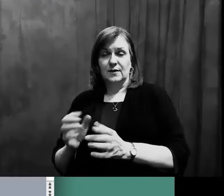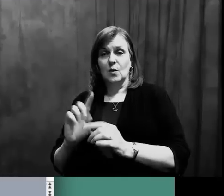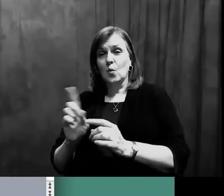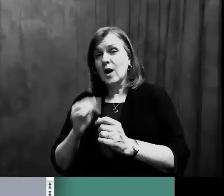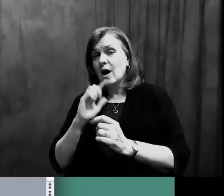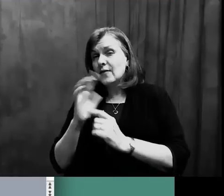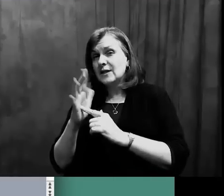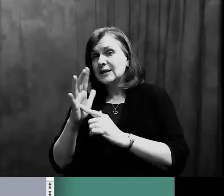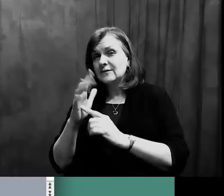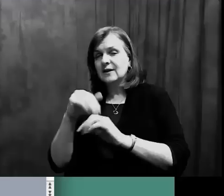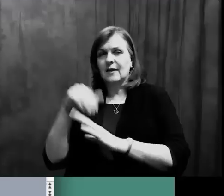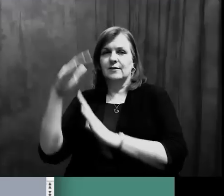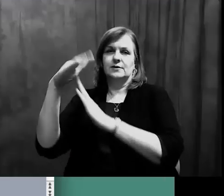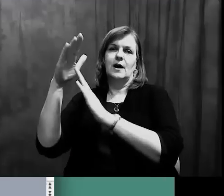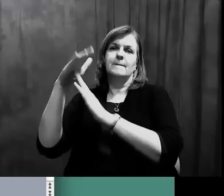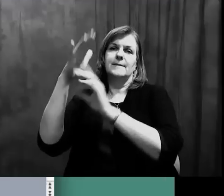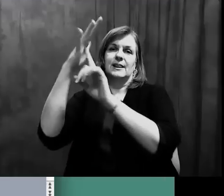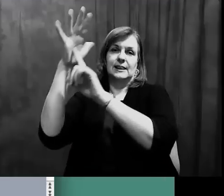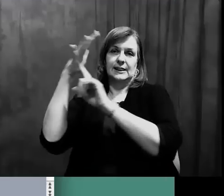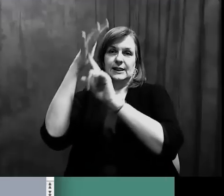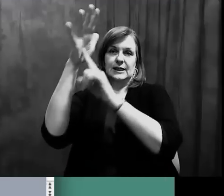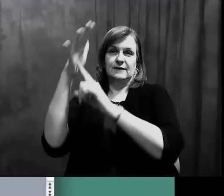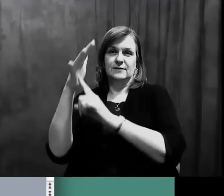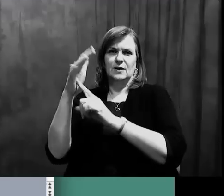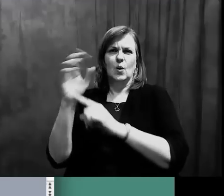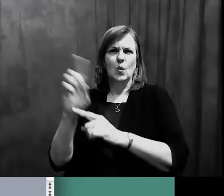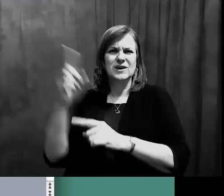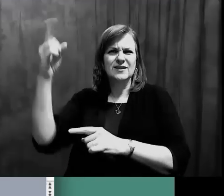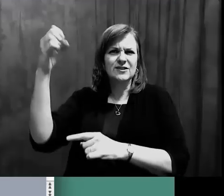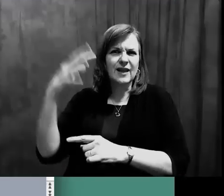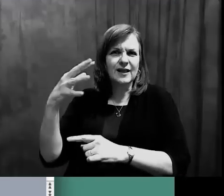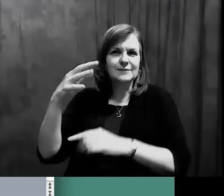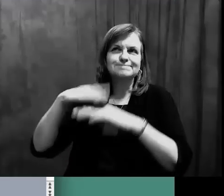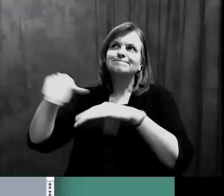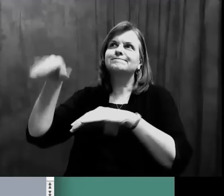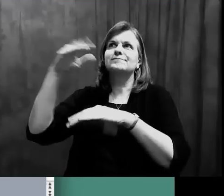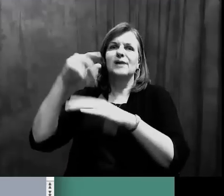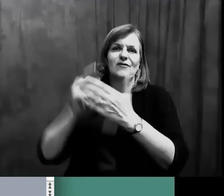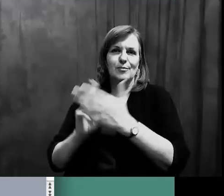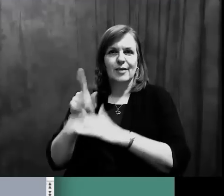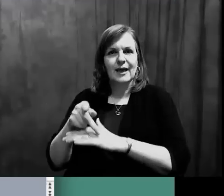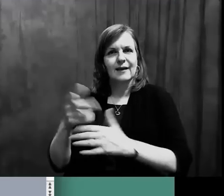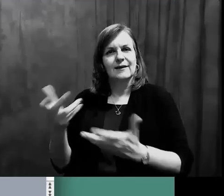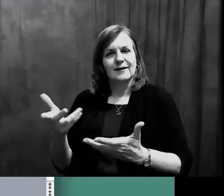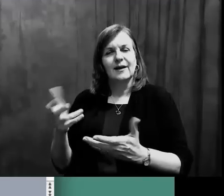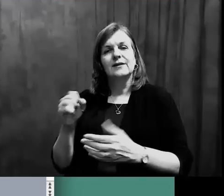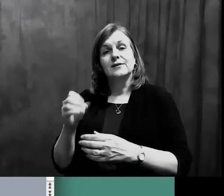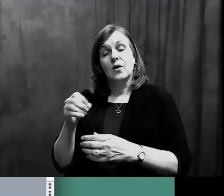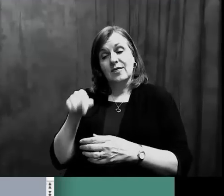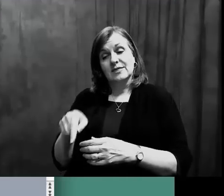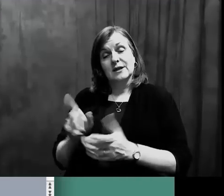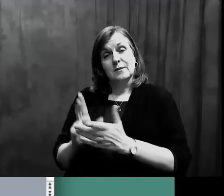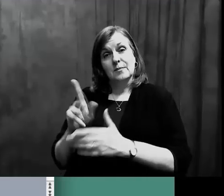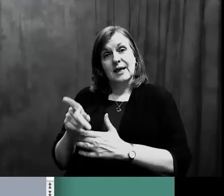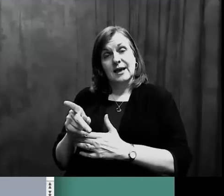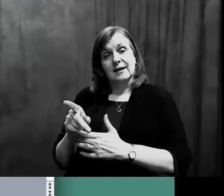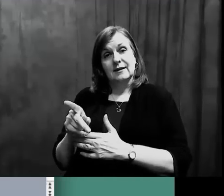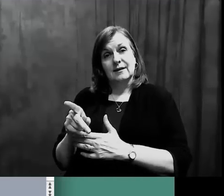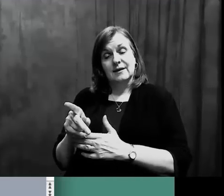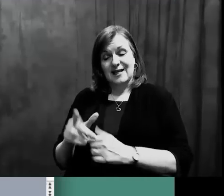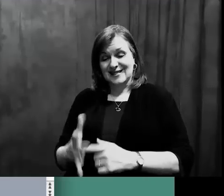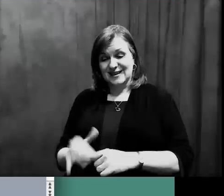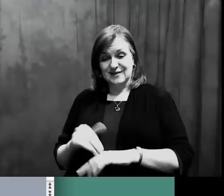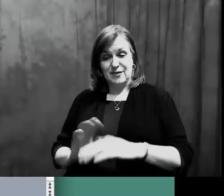bottom. But where are those leaves? Well, they're all at the top, right? Where's the sunlight? All at the